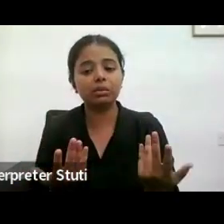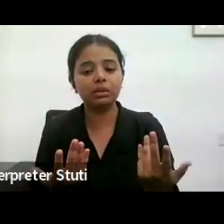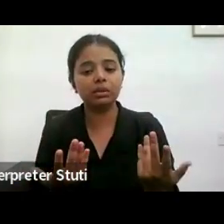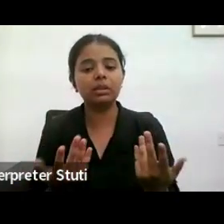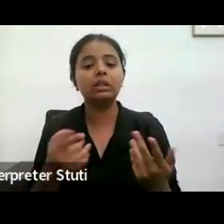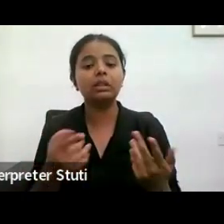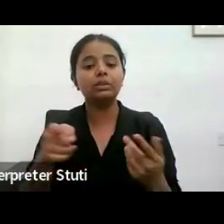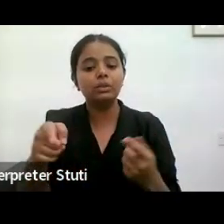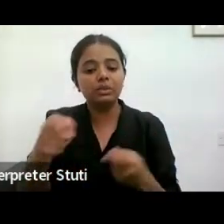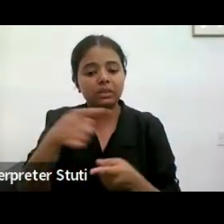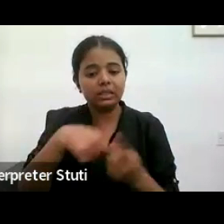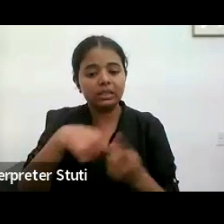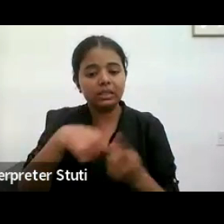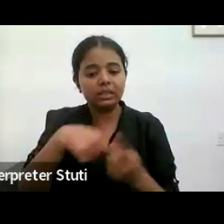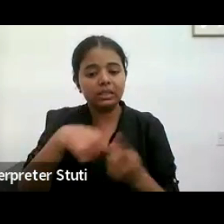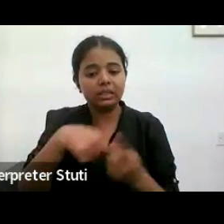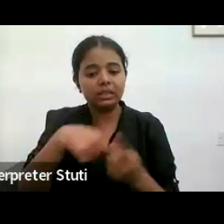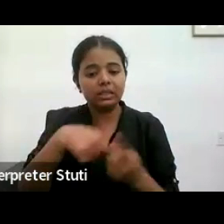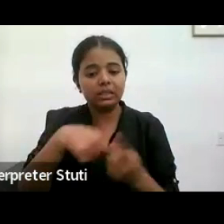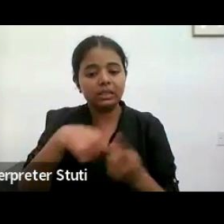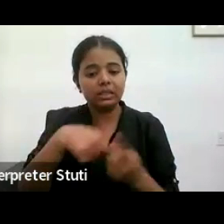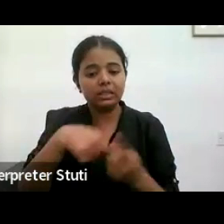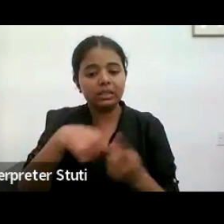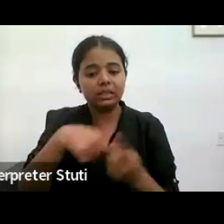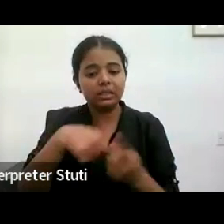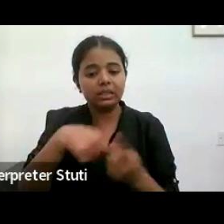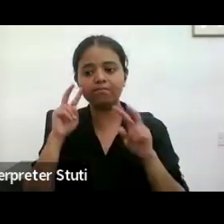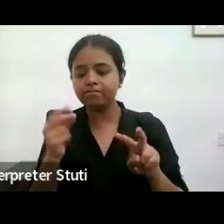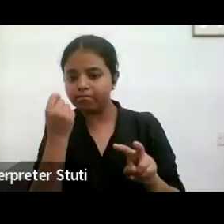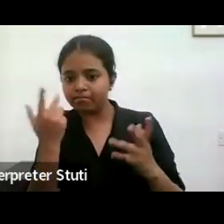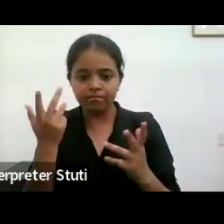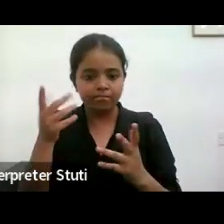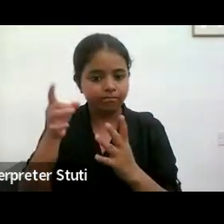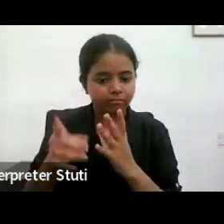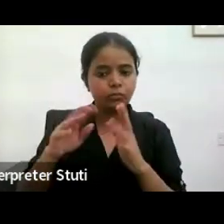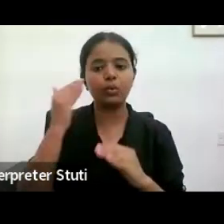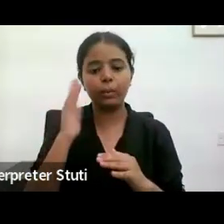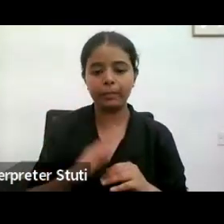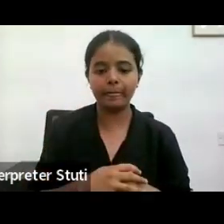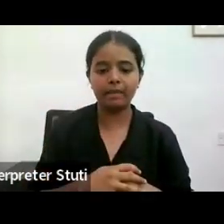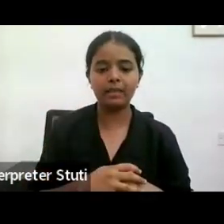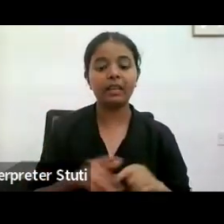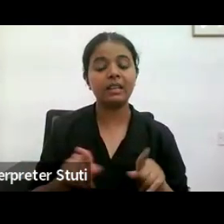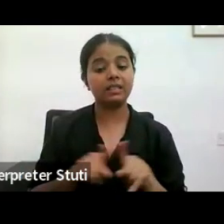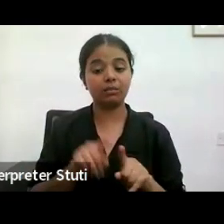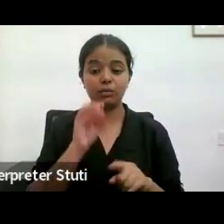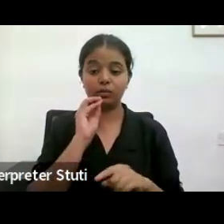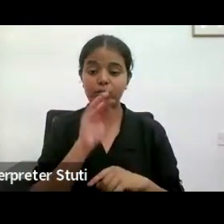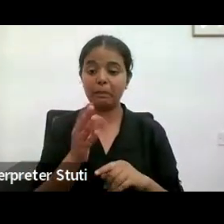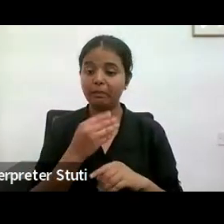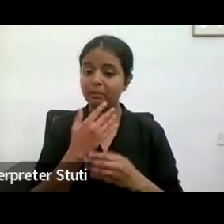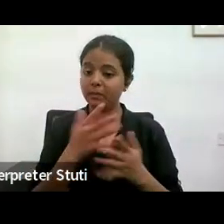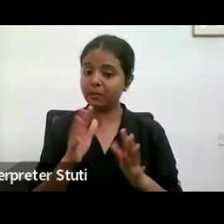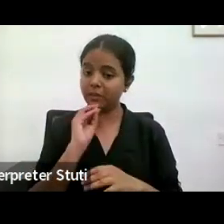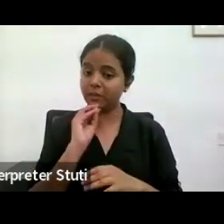high. If we think about at least 1 in 10 people in a population having a disability,